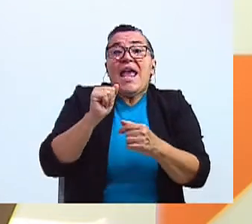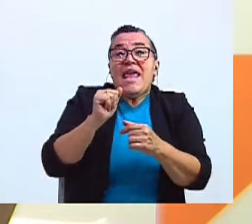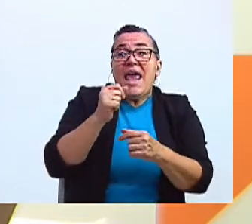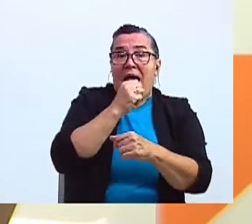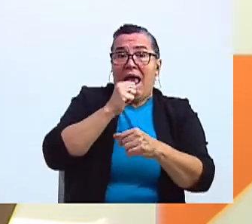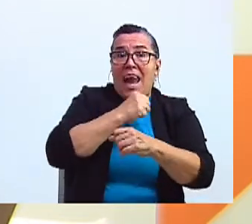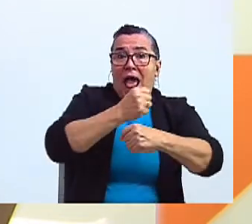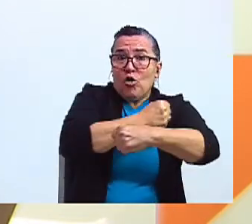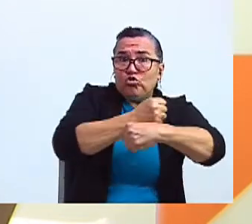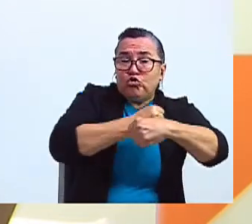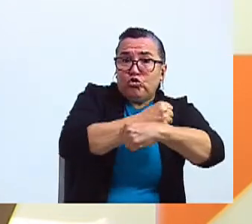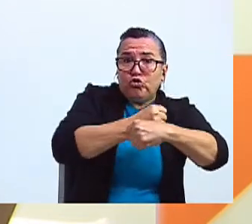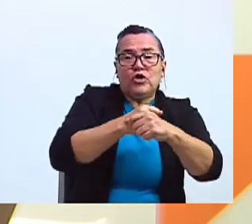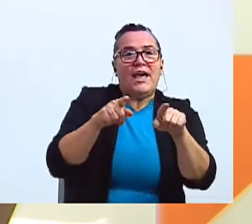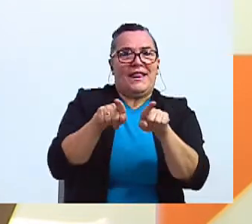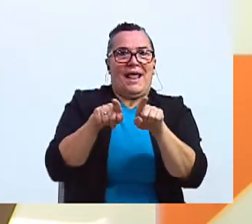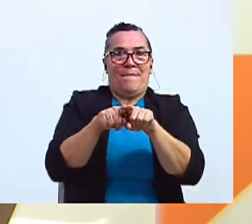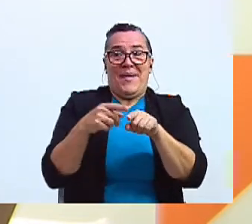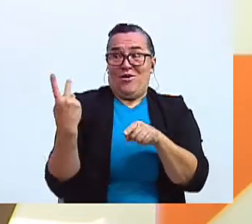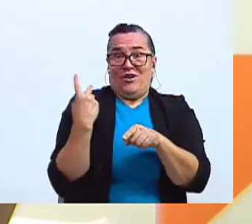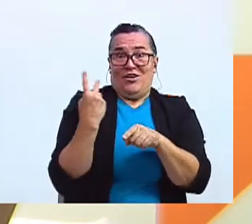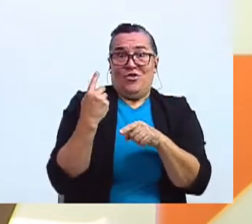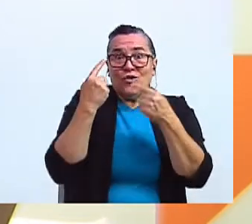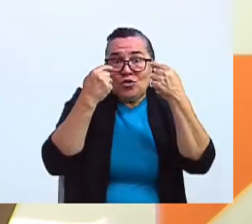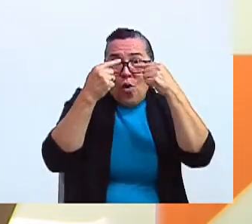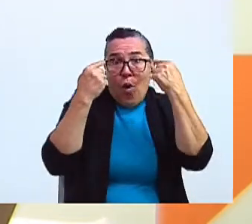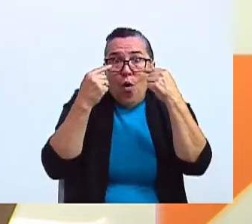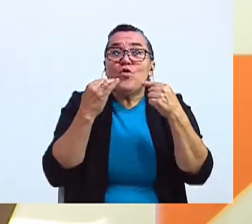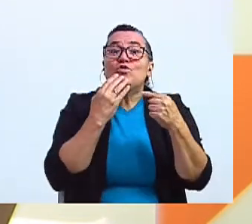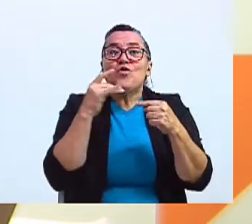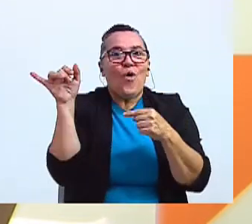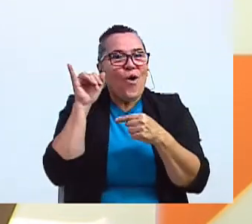Also, we have the same eye color.